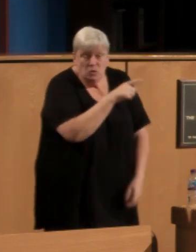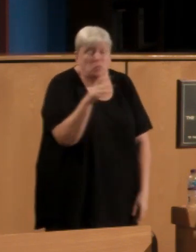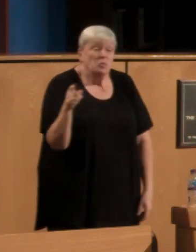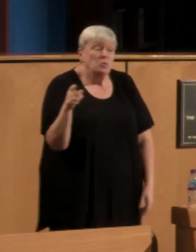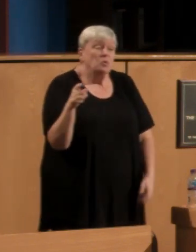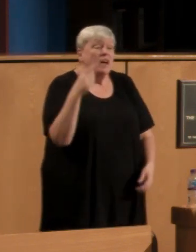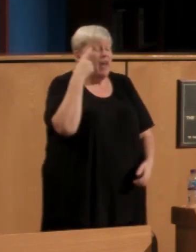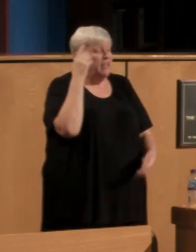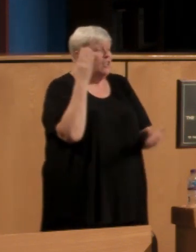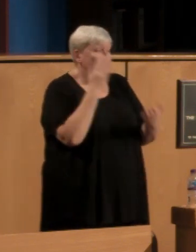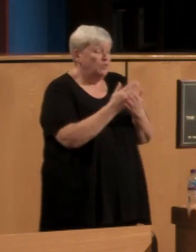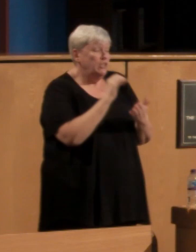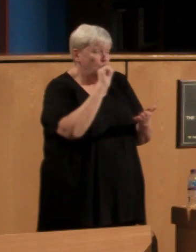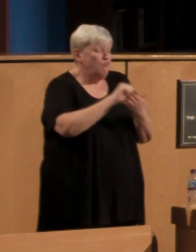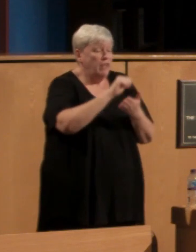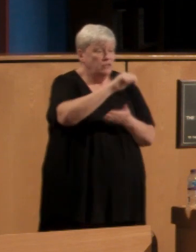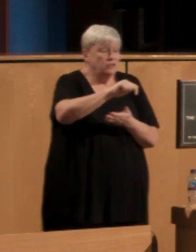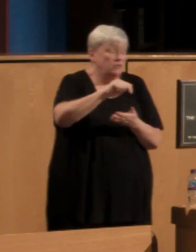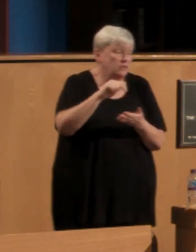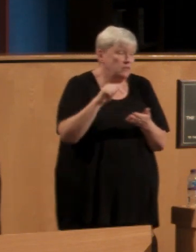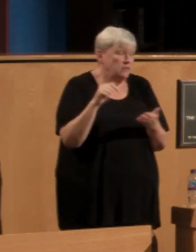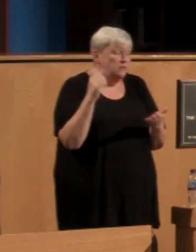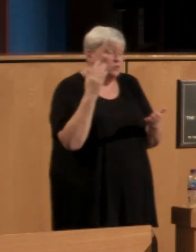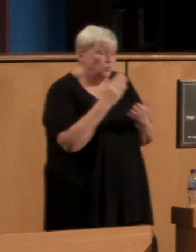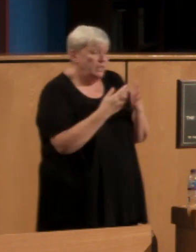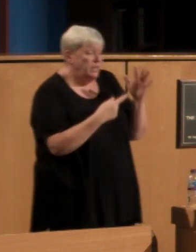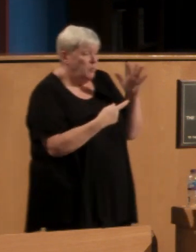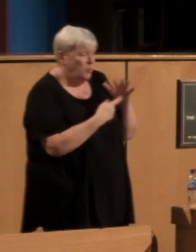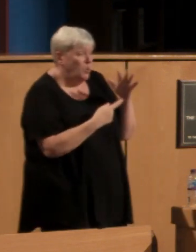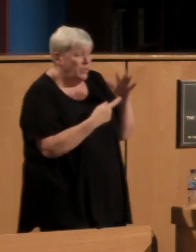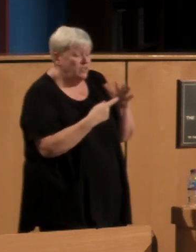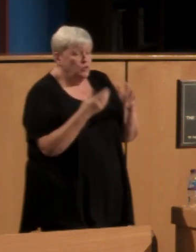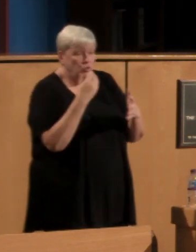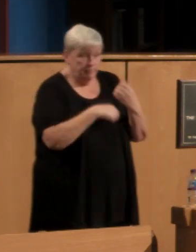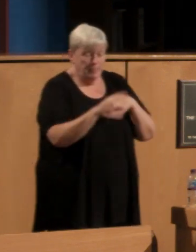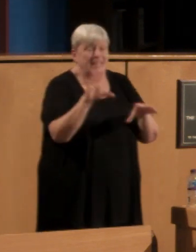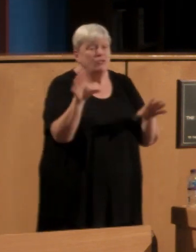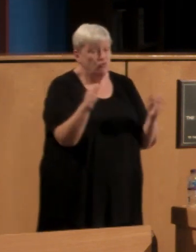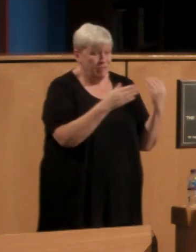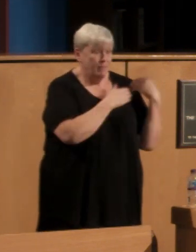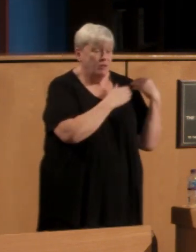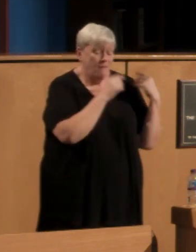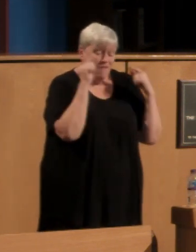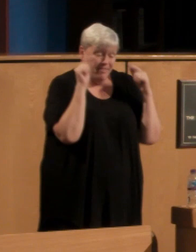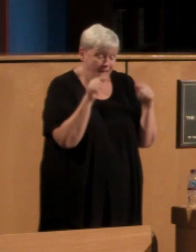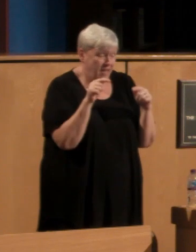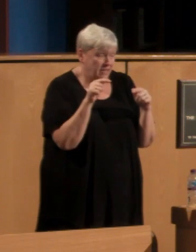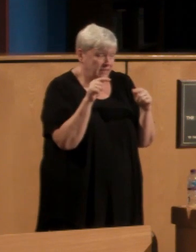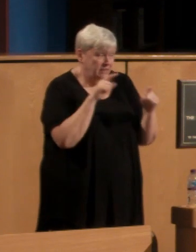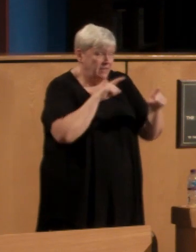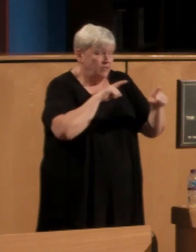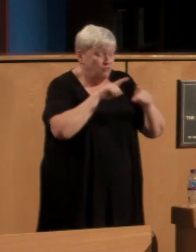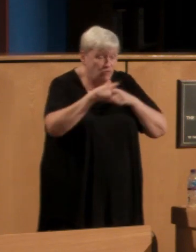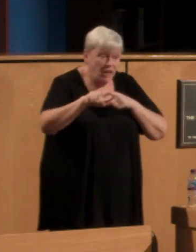then I think you're absolutely right that it is very important to take responsibility for that and try to be